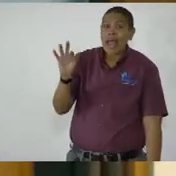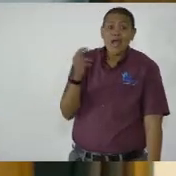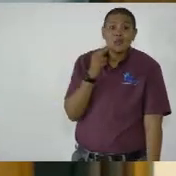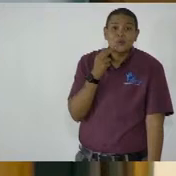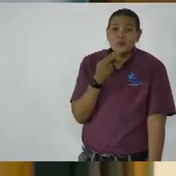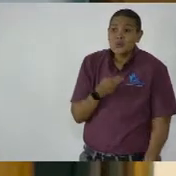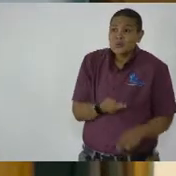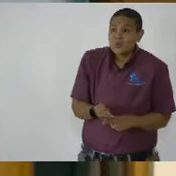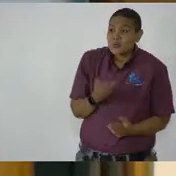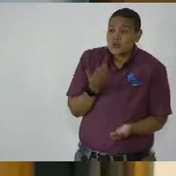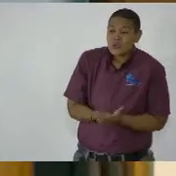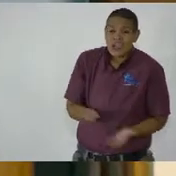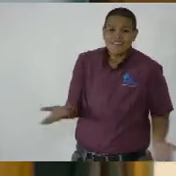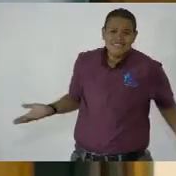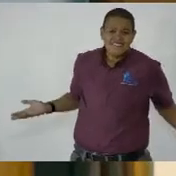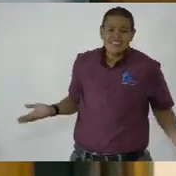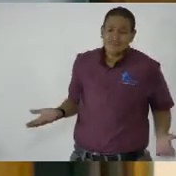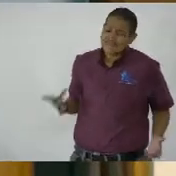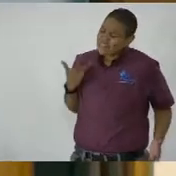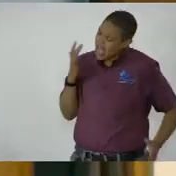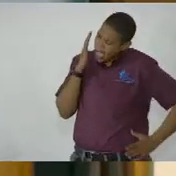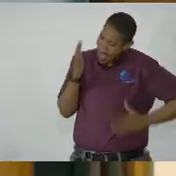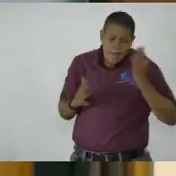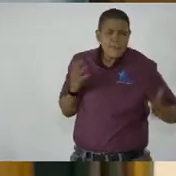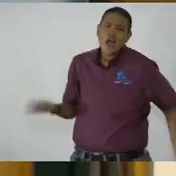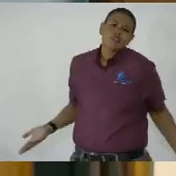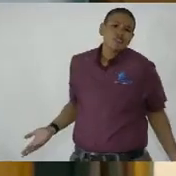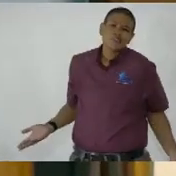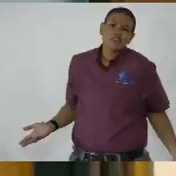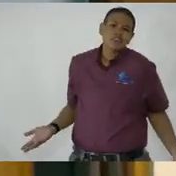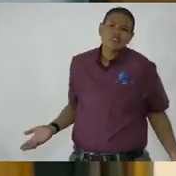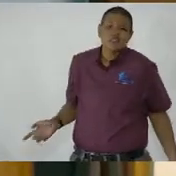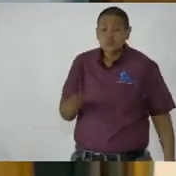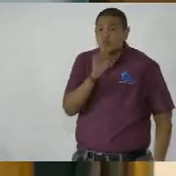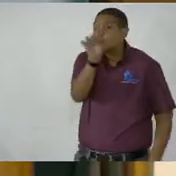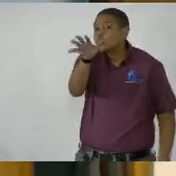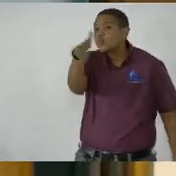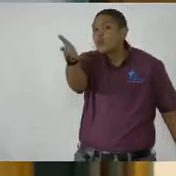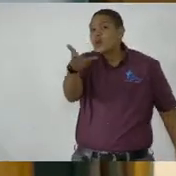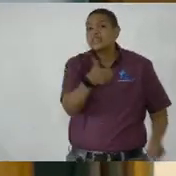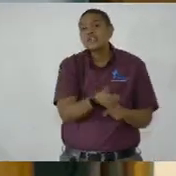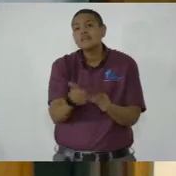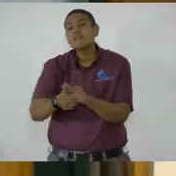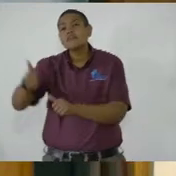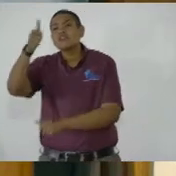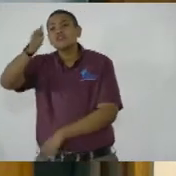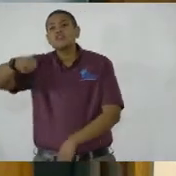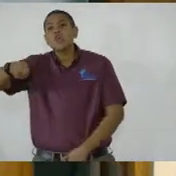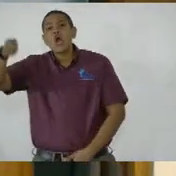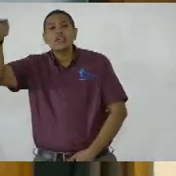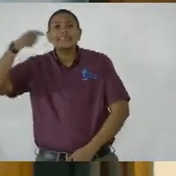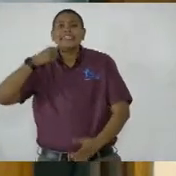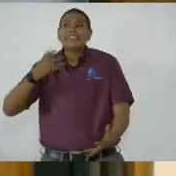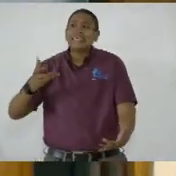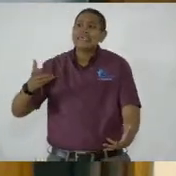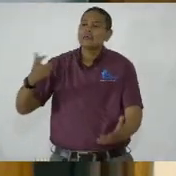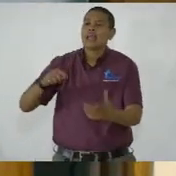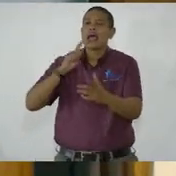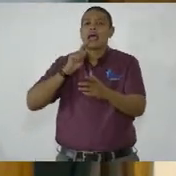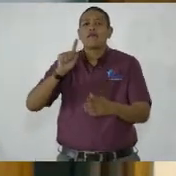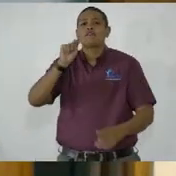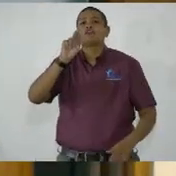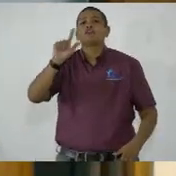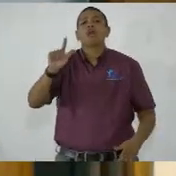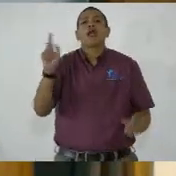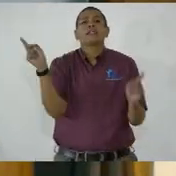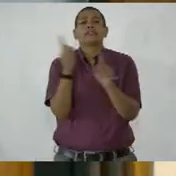is embarrassing. The truth of the matter is that the Chief Justice is determined to have trial date